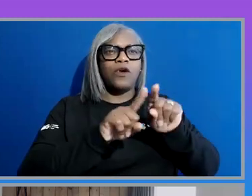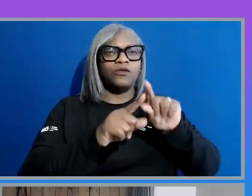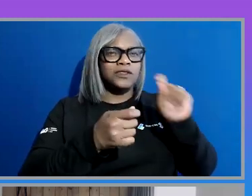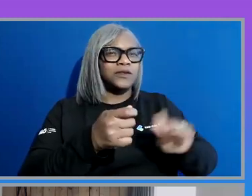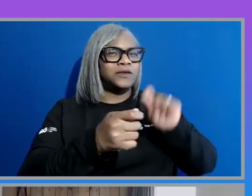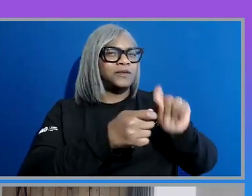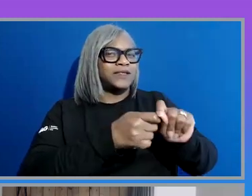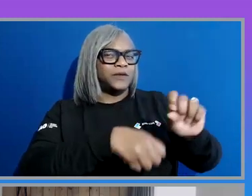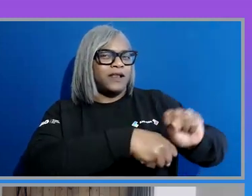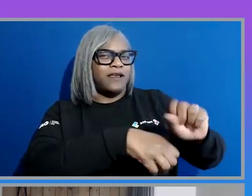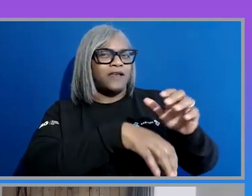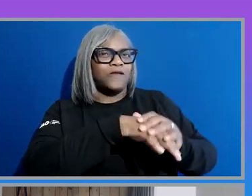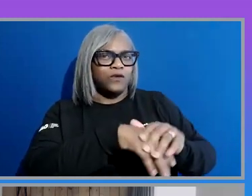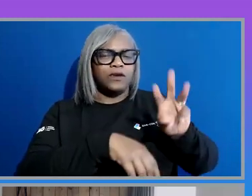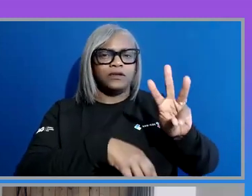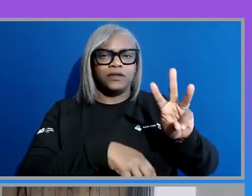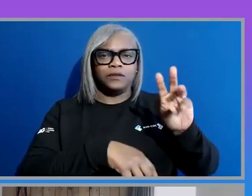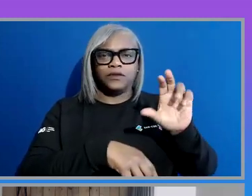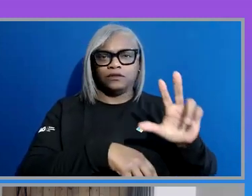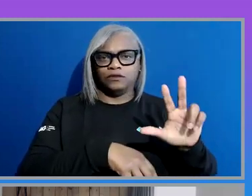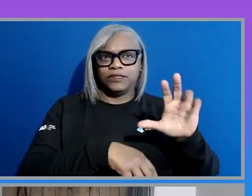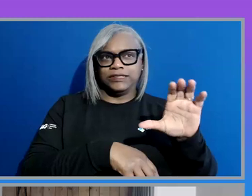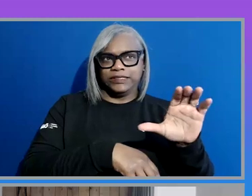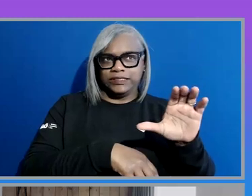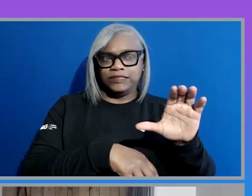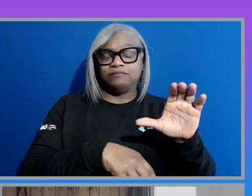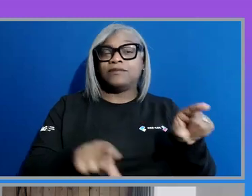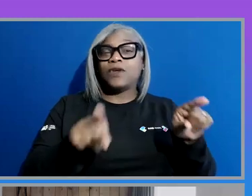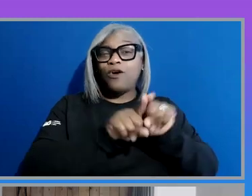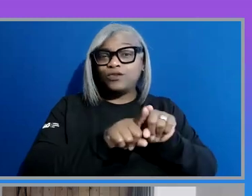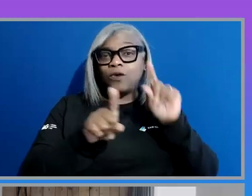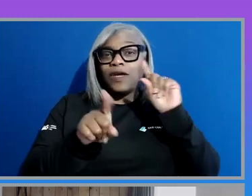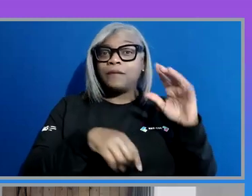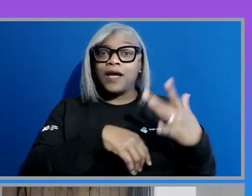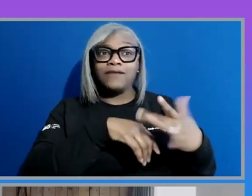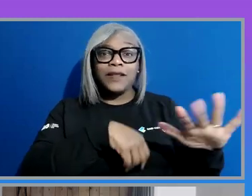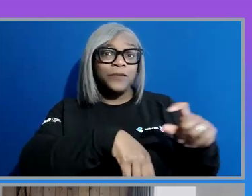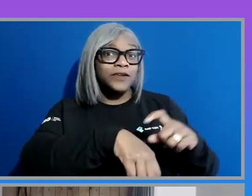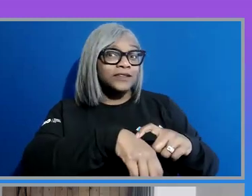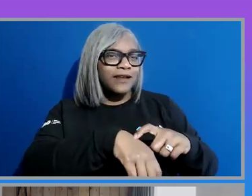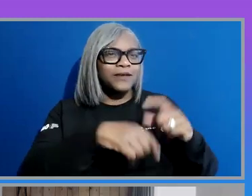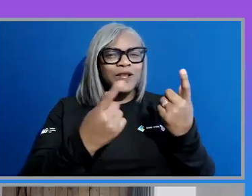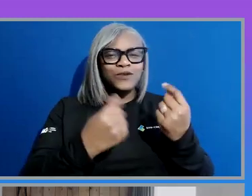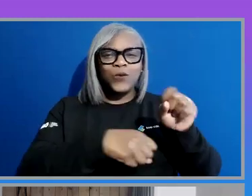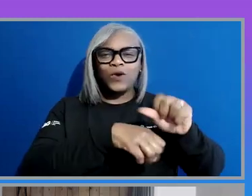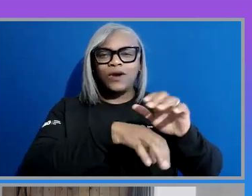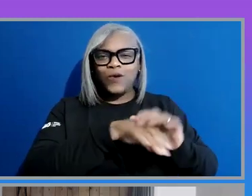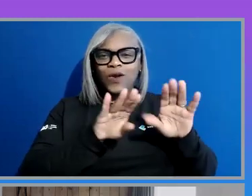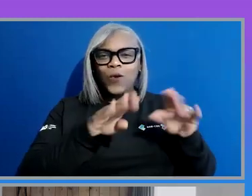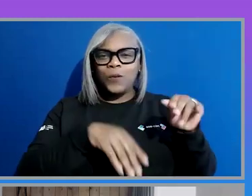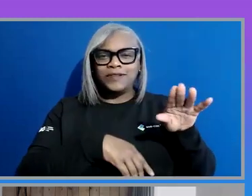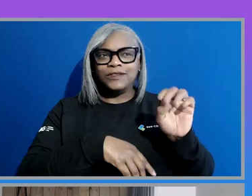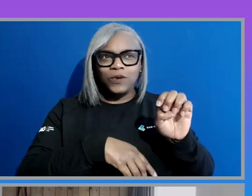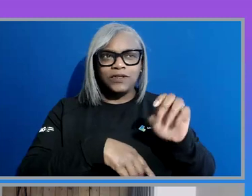for the W3C. And in all the rest of my free time, I work on open source. I'm a core